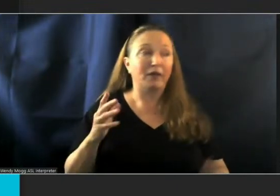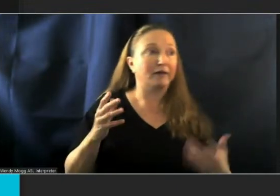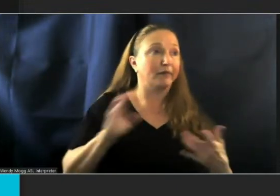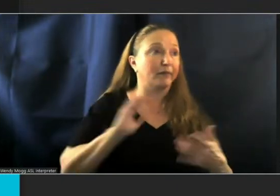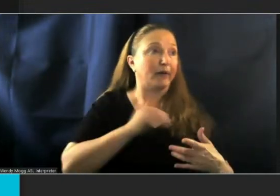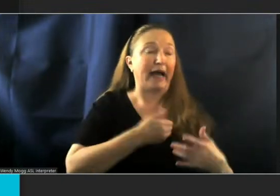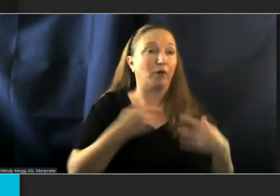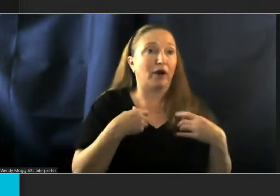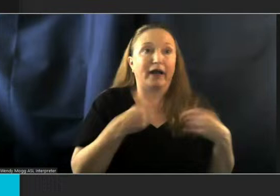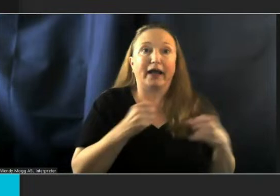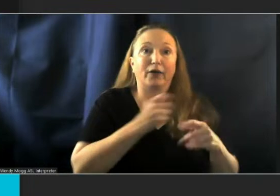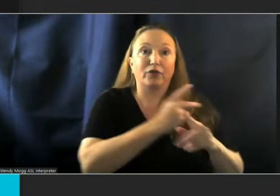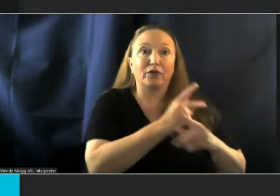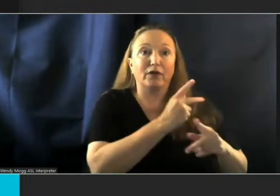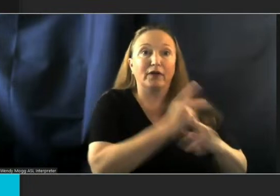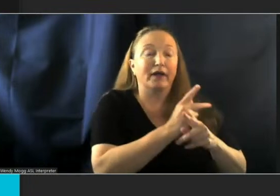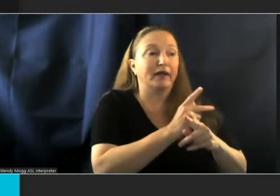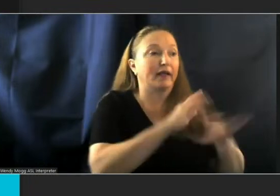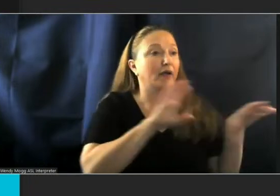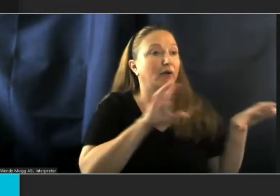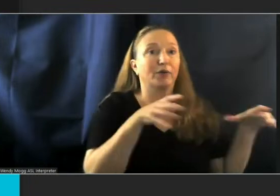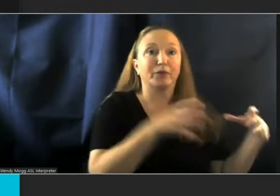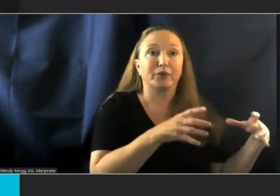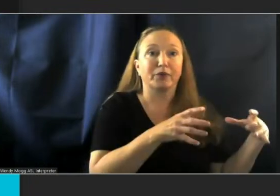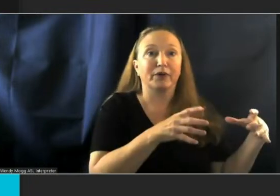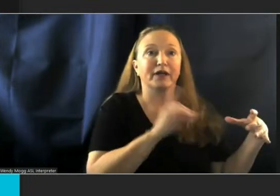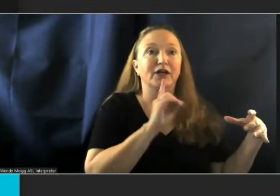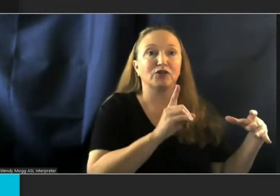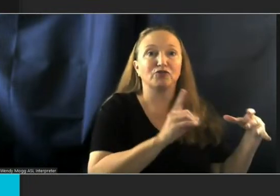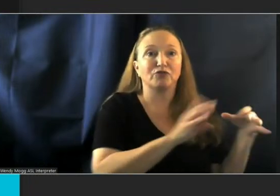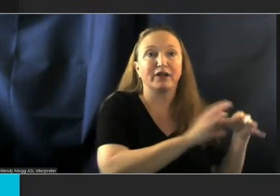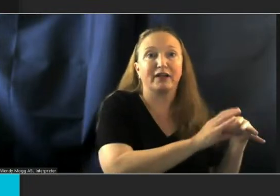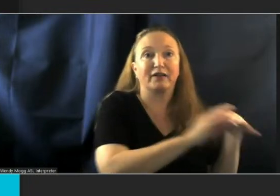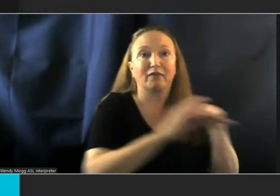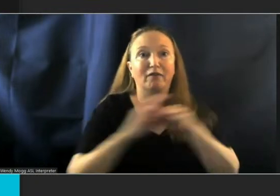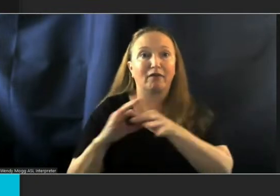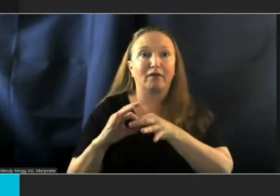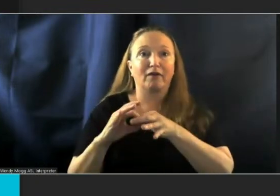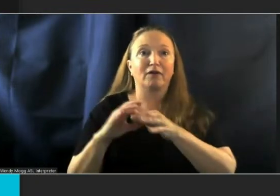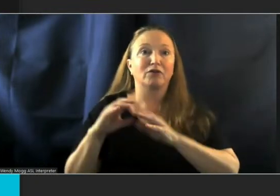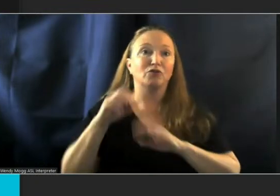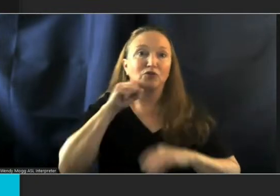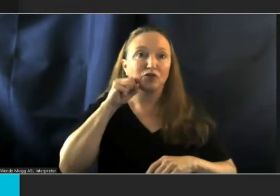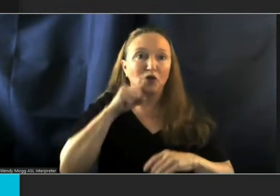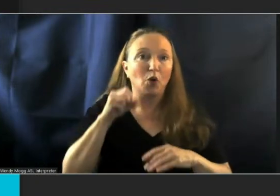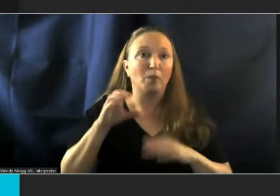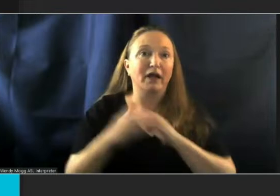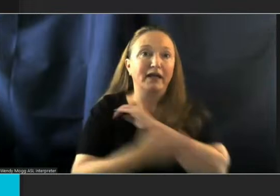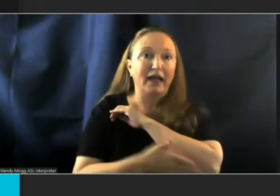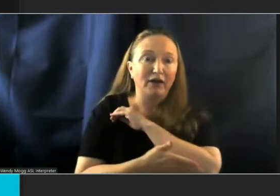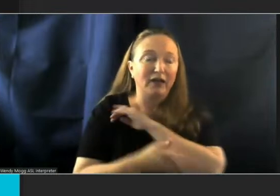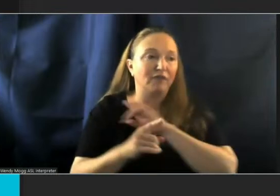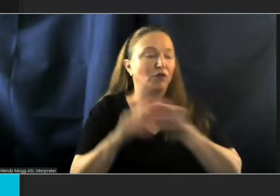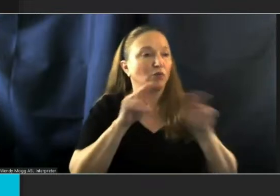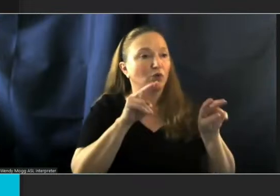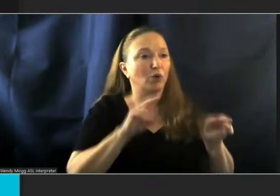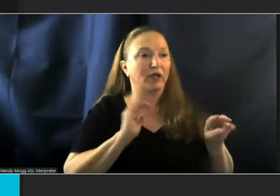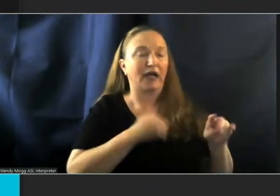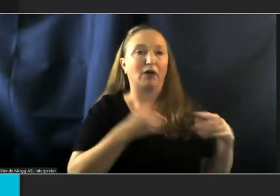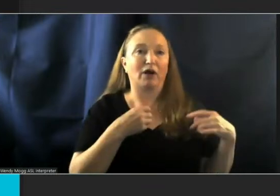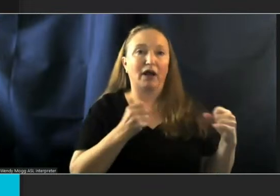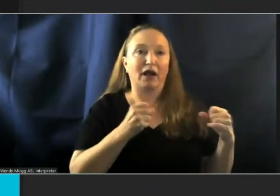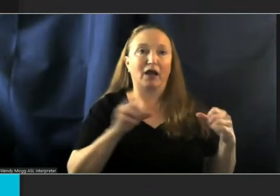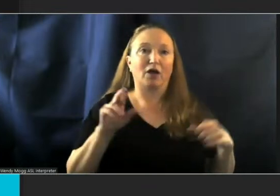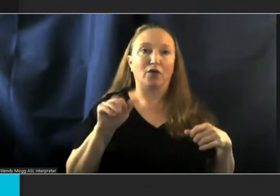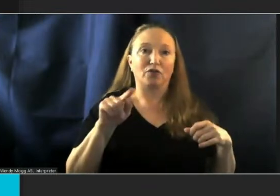our life is entwined with Sonoma County. So right now, if you look at our case rates and our, they